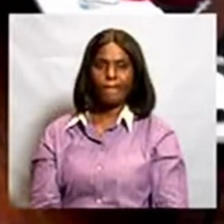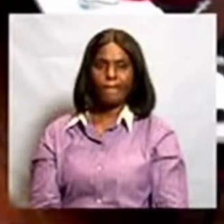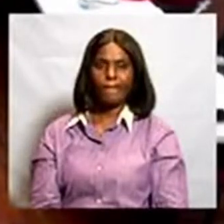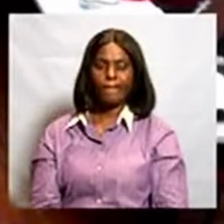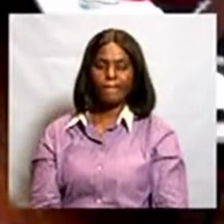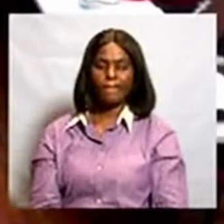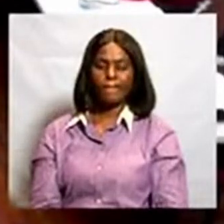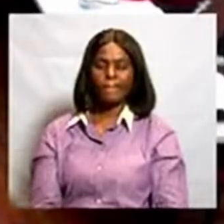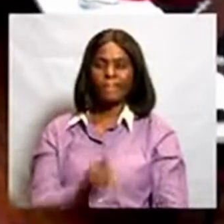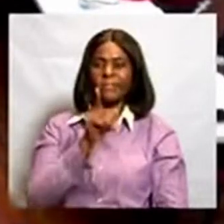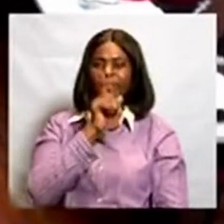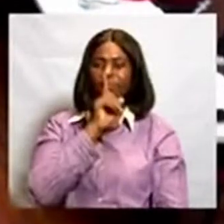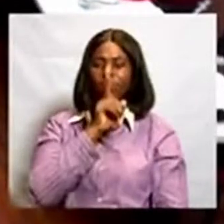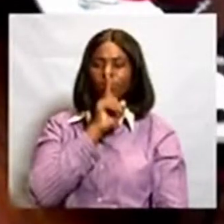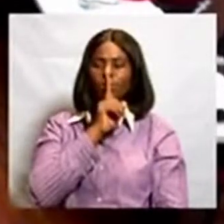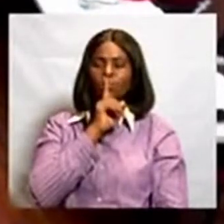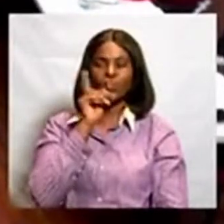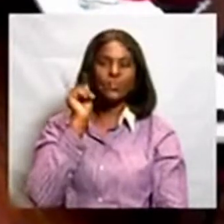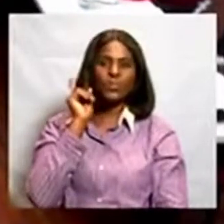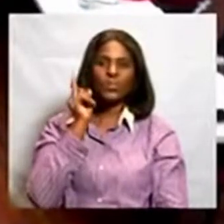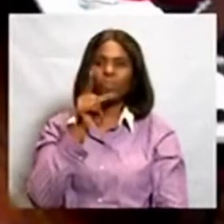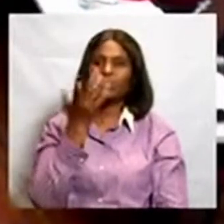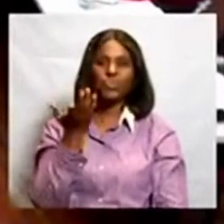Yeah, unmute yourself. We can't hear you.